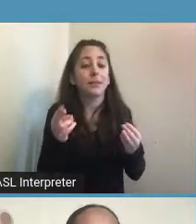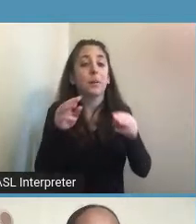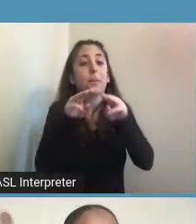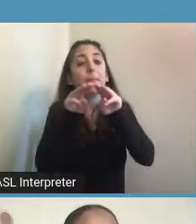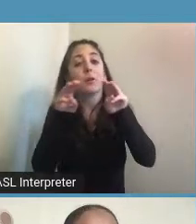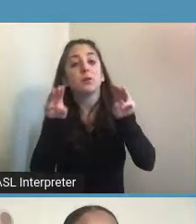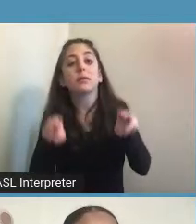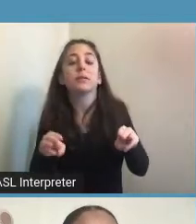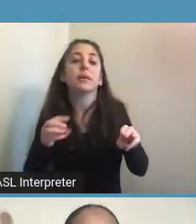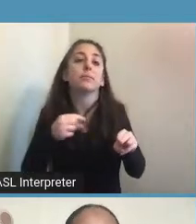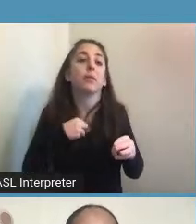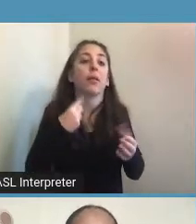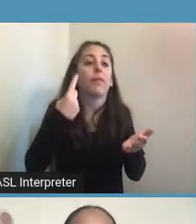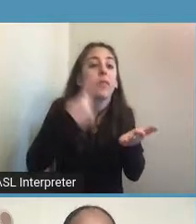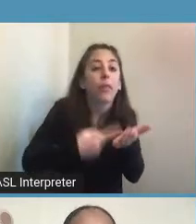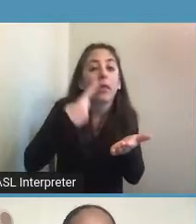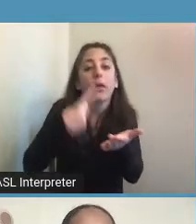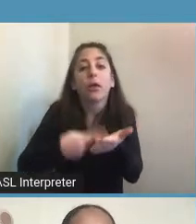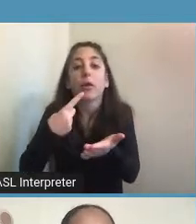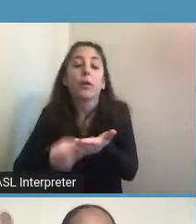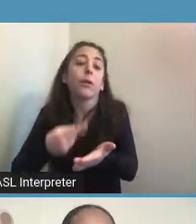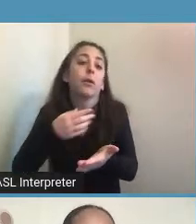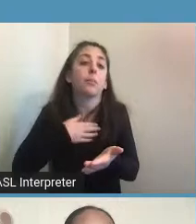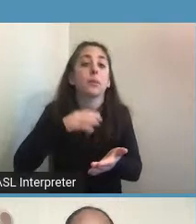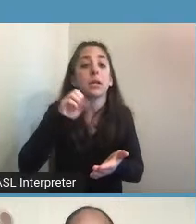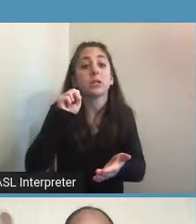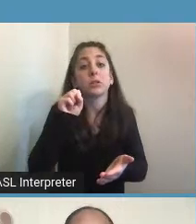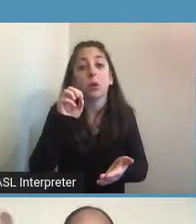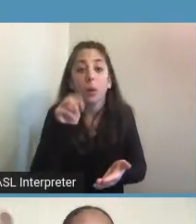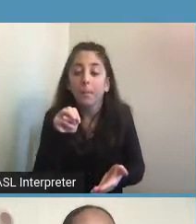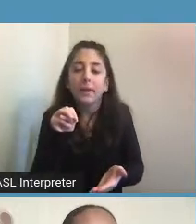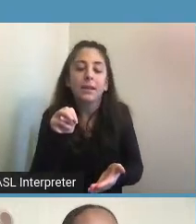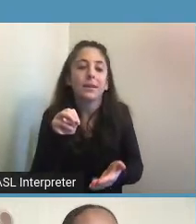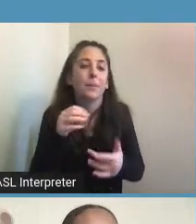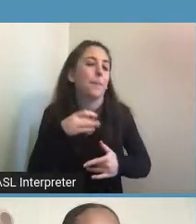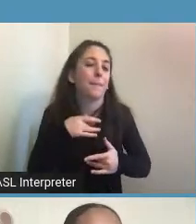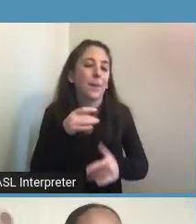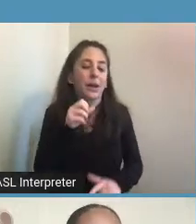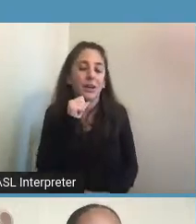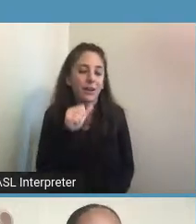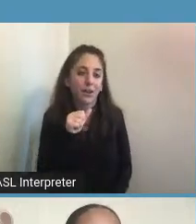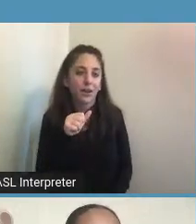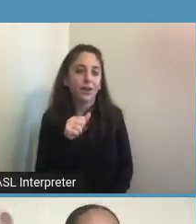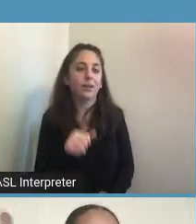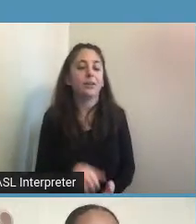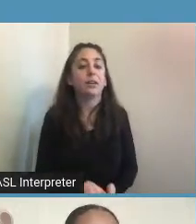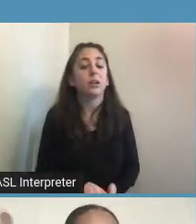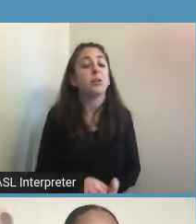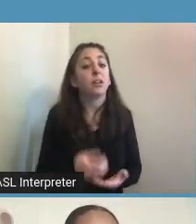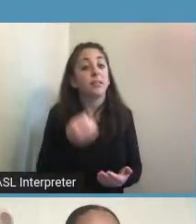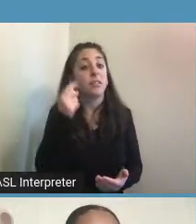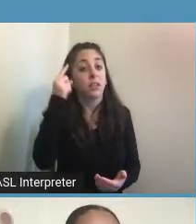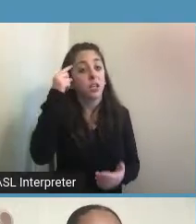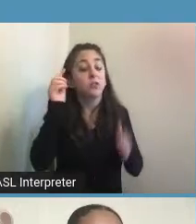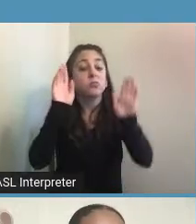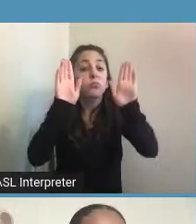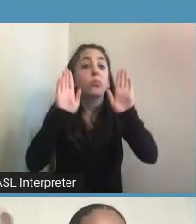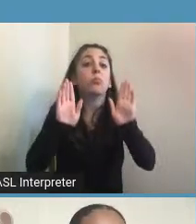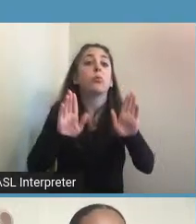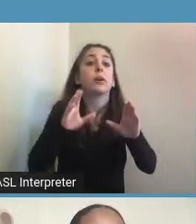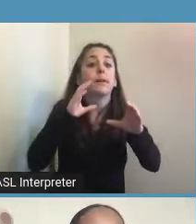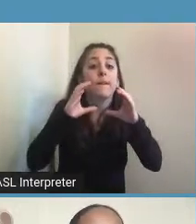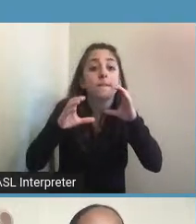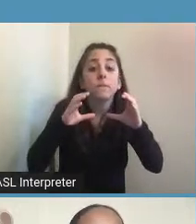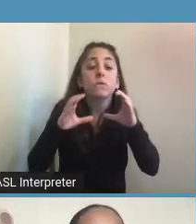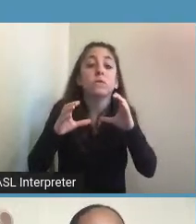my social media. I think it's very much a space to talk about museums, and I do love conversations around museums,